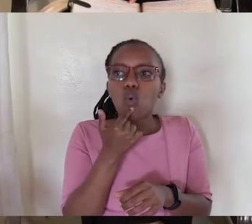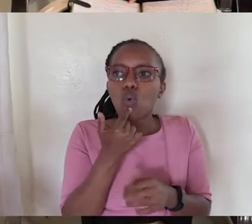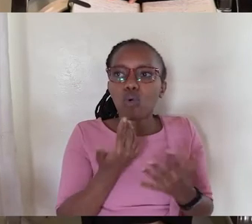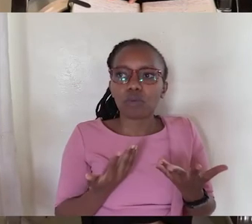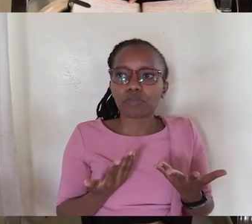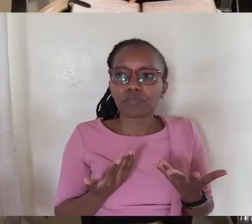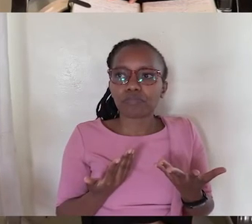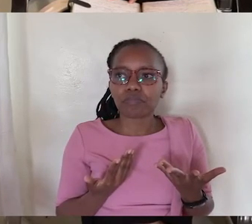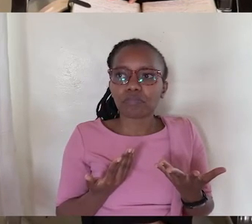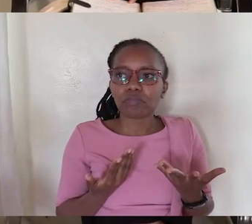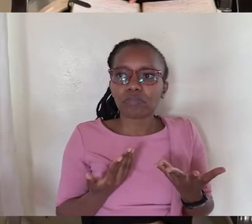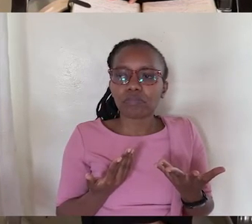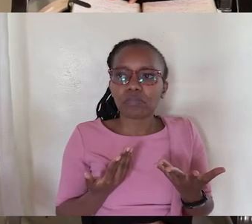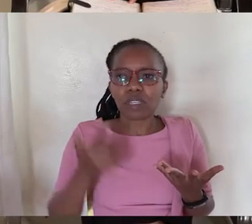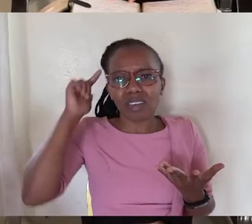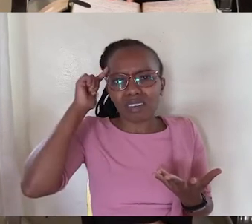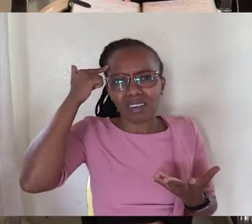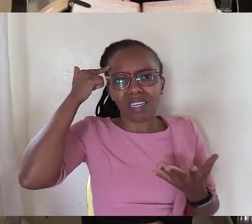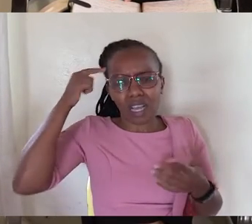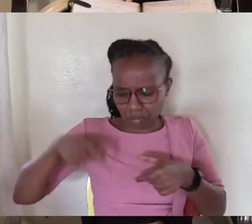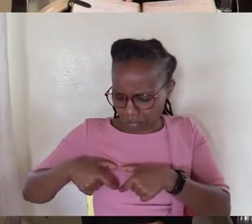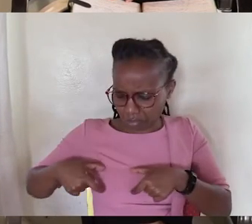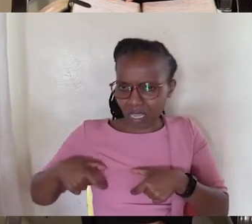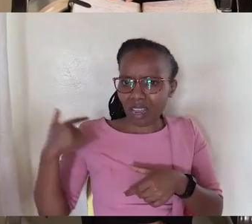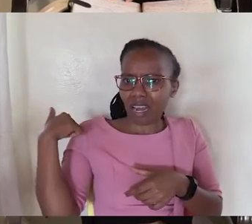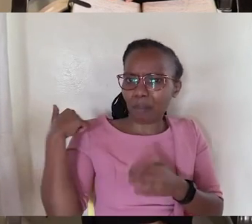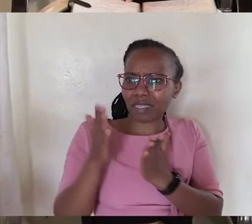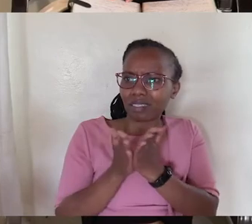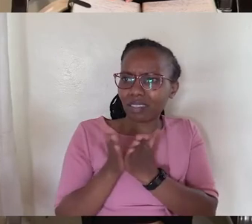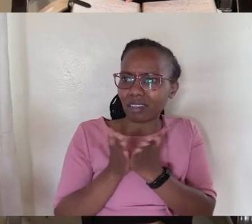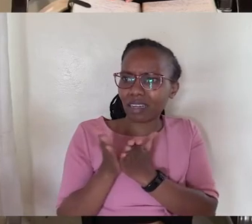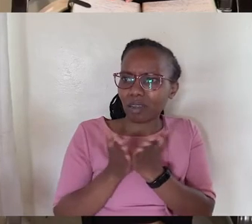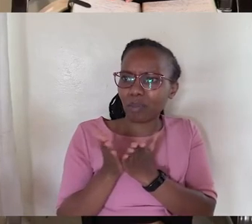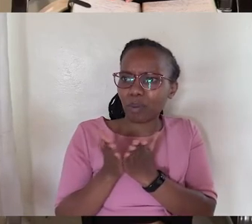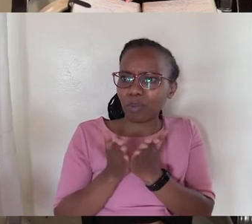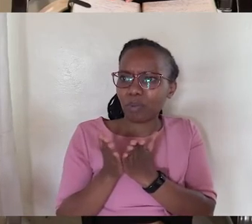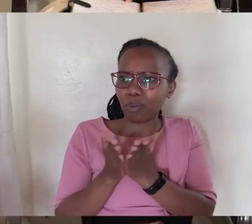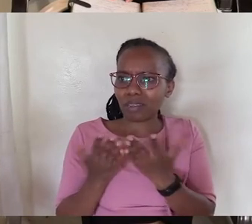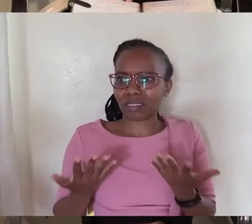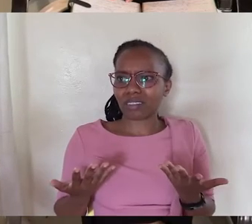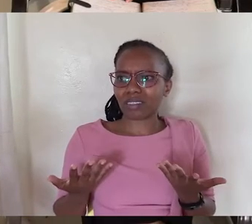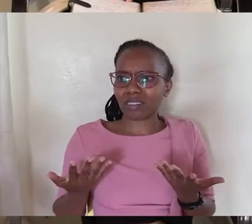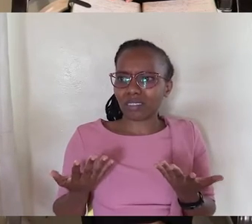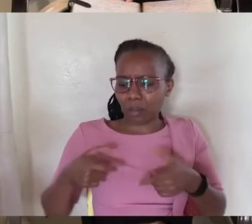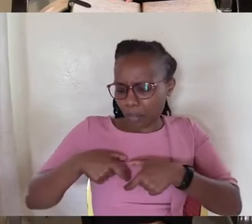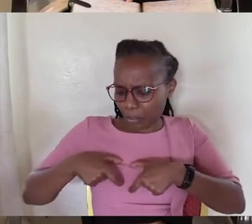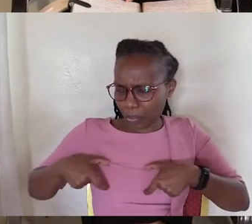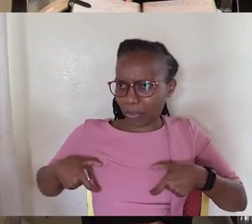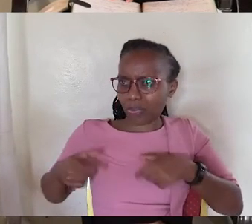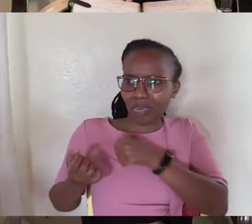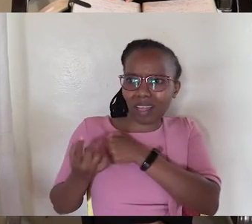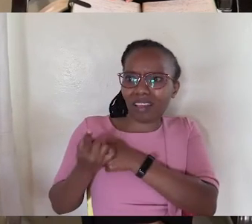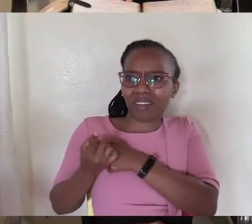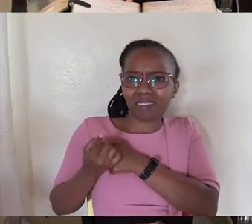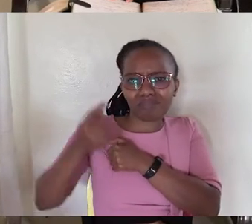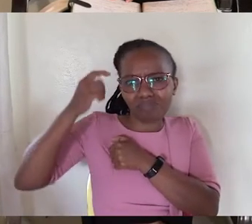You're not thinking about reading a service number that is, first of all, it's like an airtime card that has got almost 11 digits. Are you going to start putting that in your